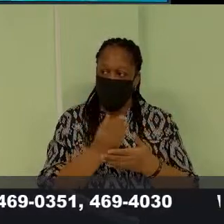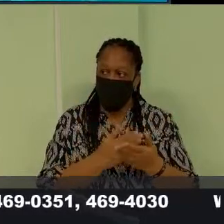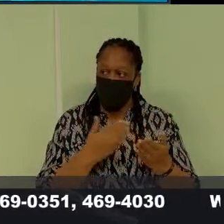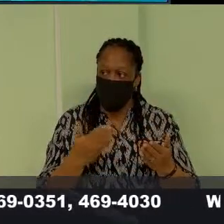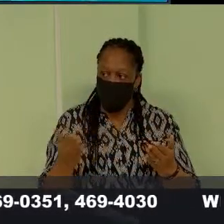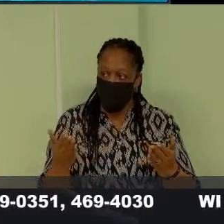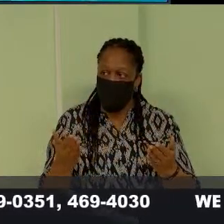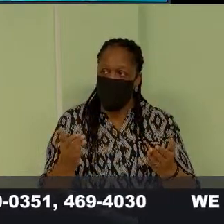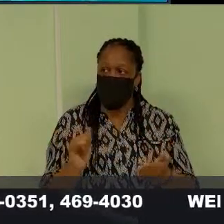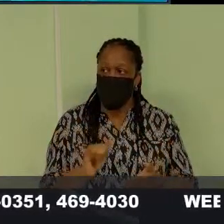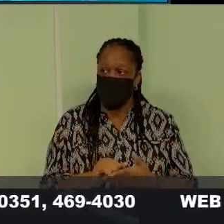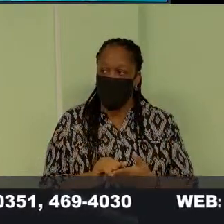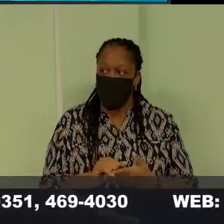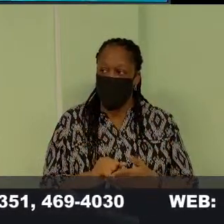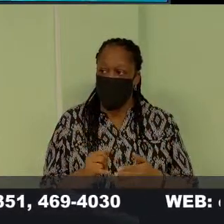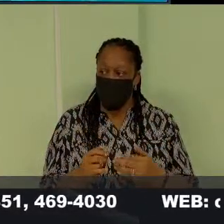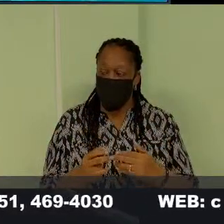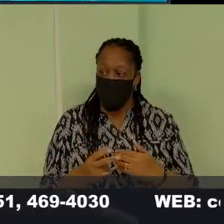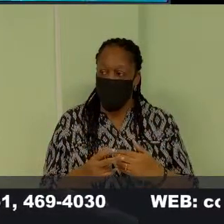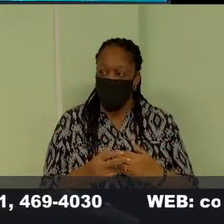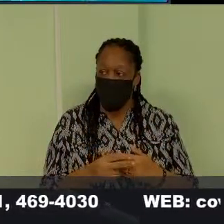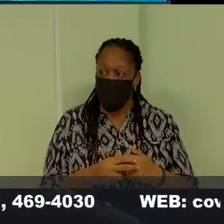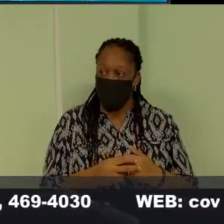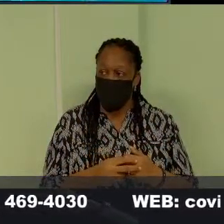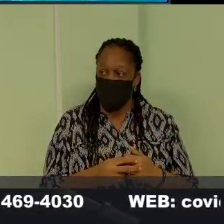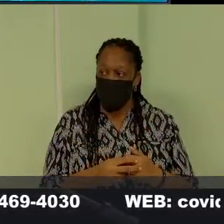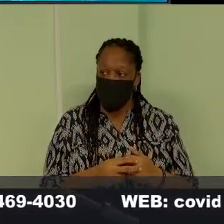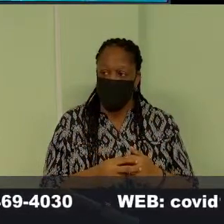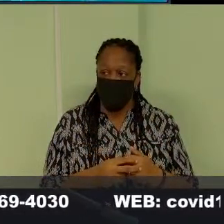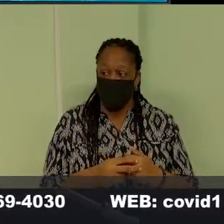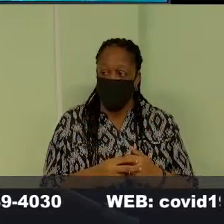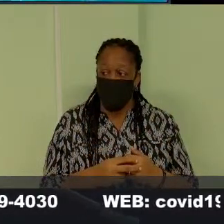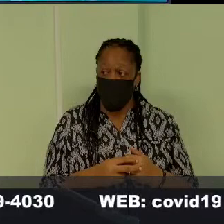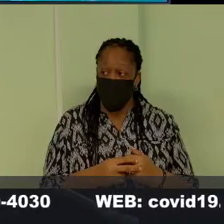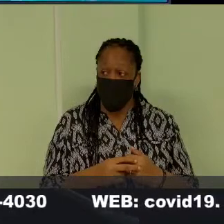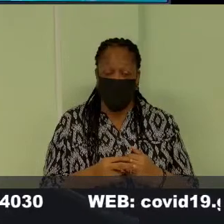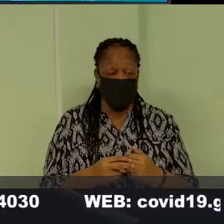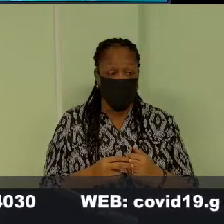right. They may not have seen me on the 26th